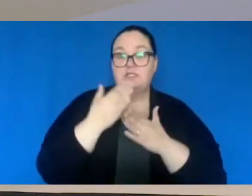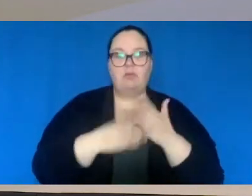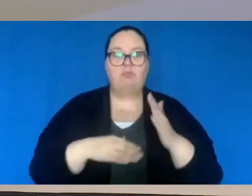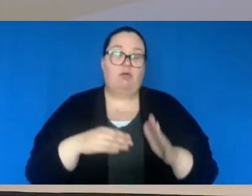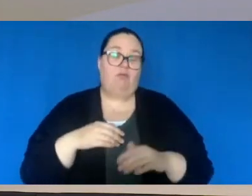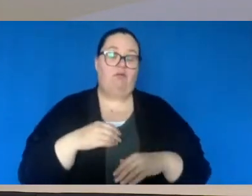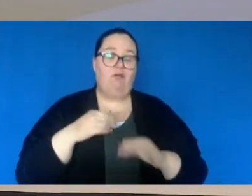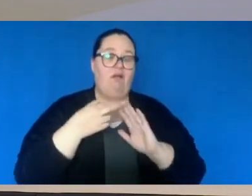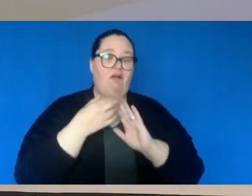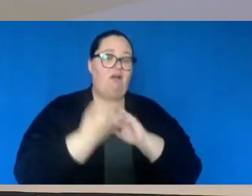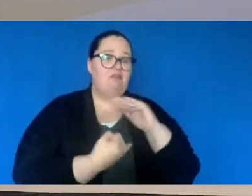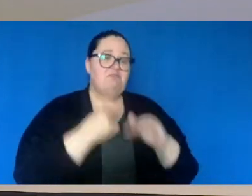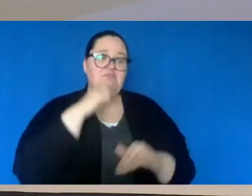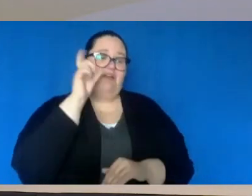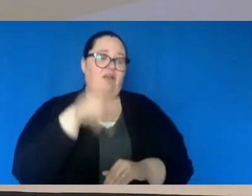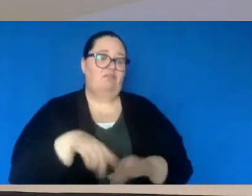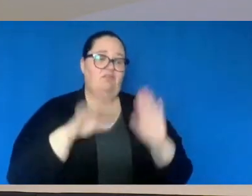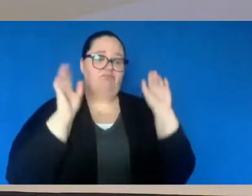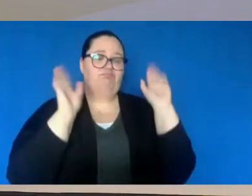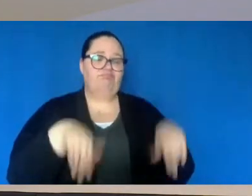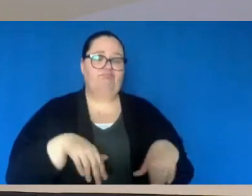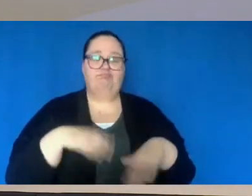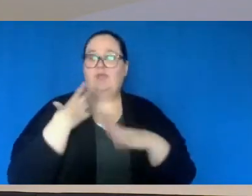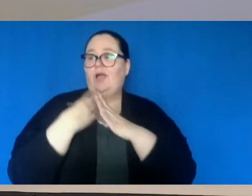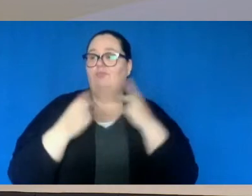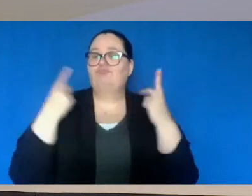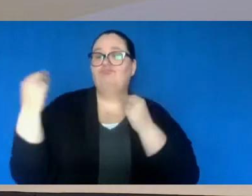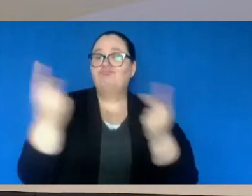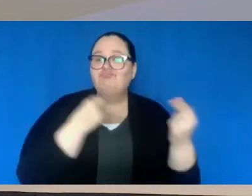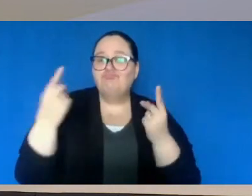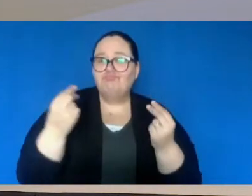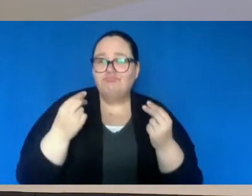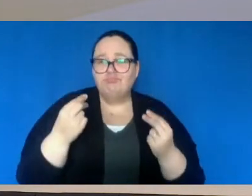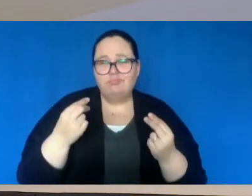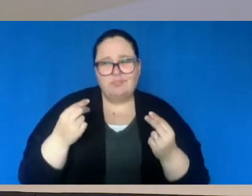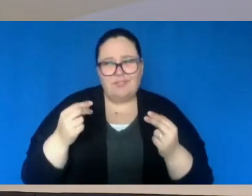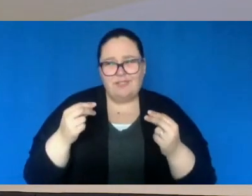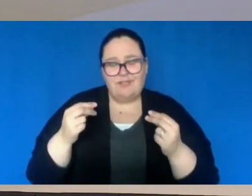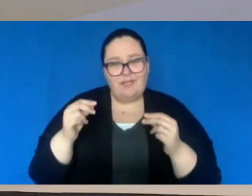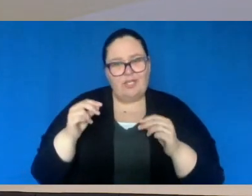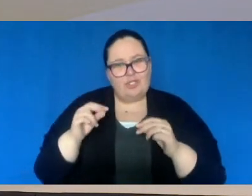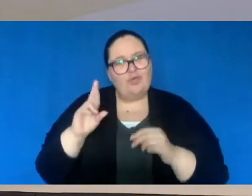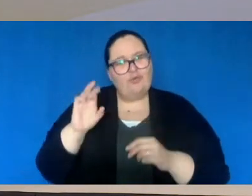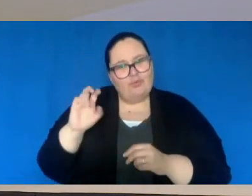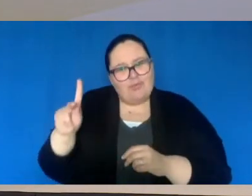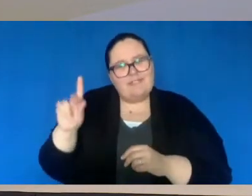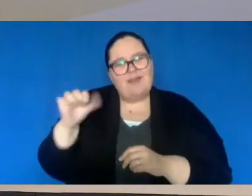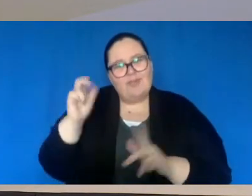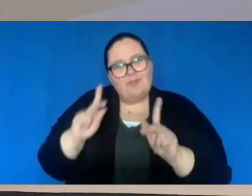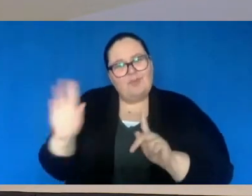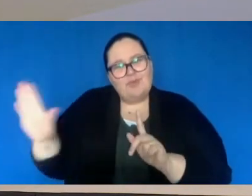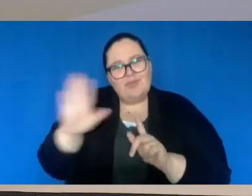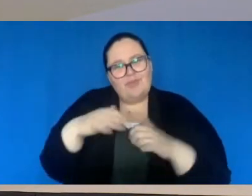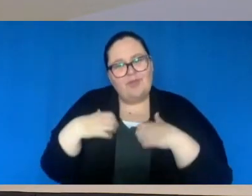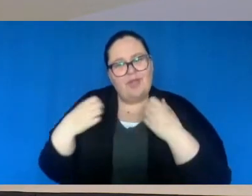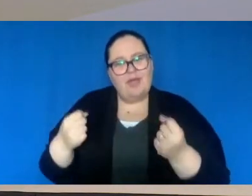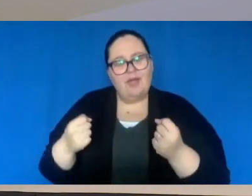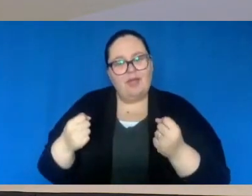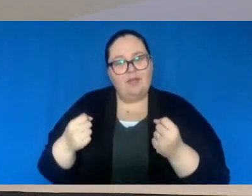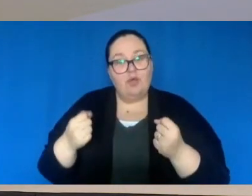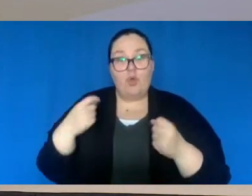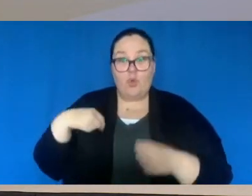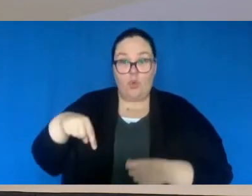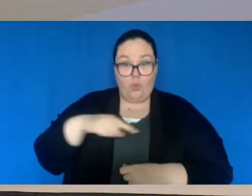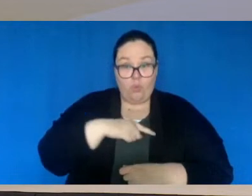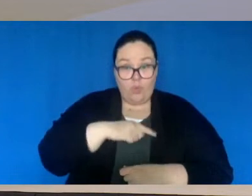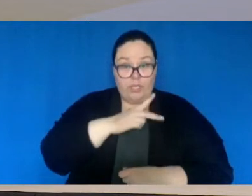to them, and they choose to put themselves and others at risk. Some people do not acknowledge that as a province, we remain in